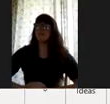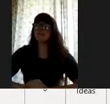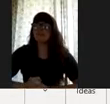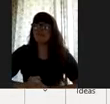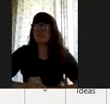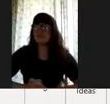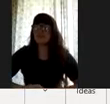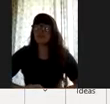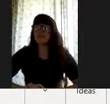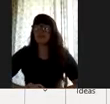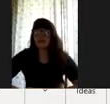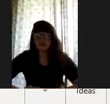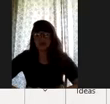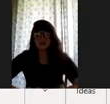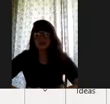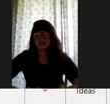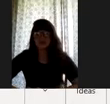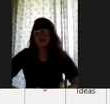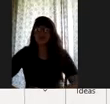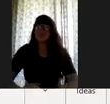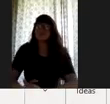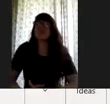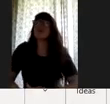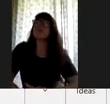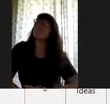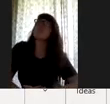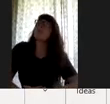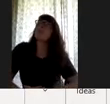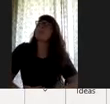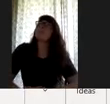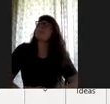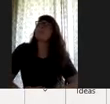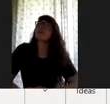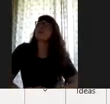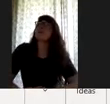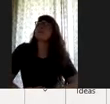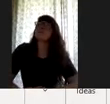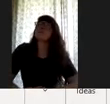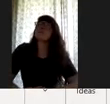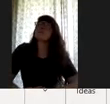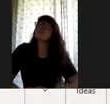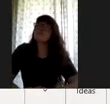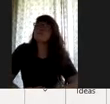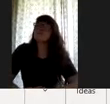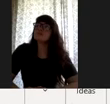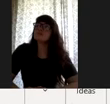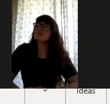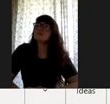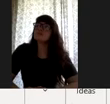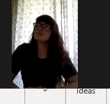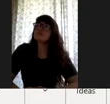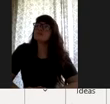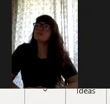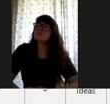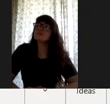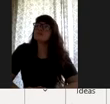Mm-hmm. You asked me not to go to, okay, let me think. Just give your simple answer that comes to your mind. I'll let you know if you